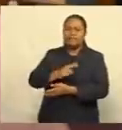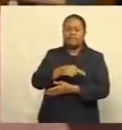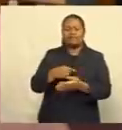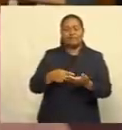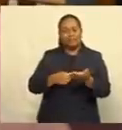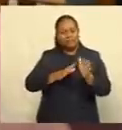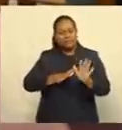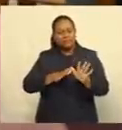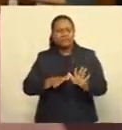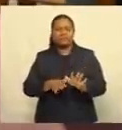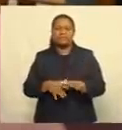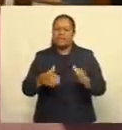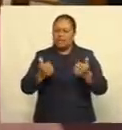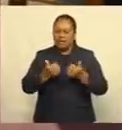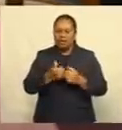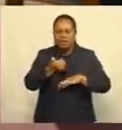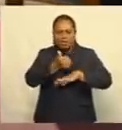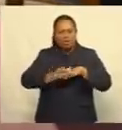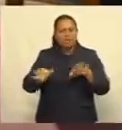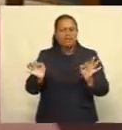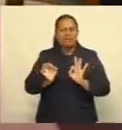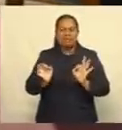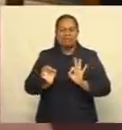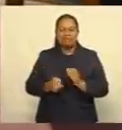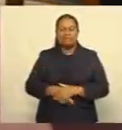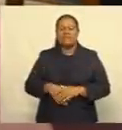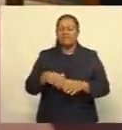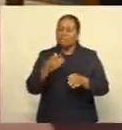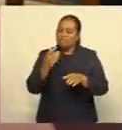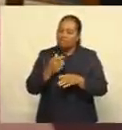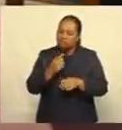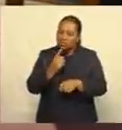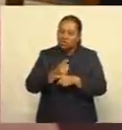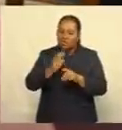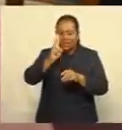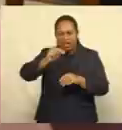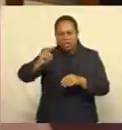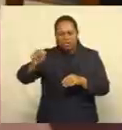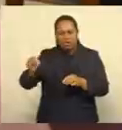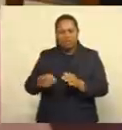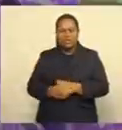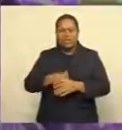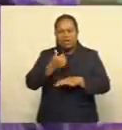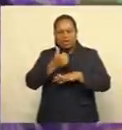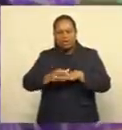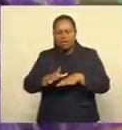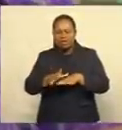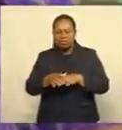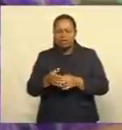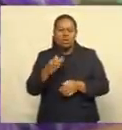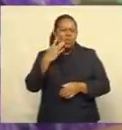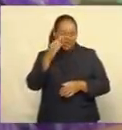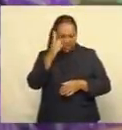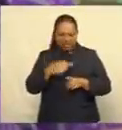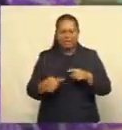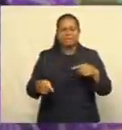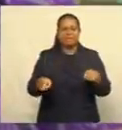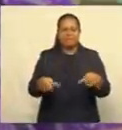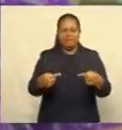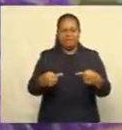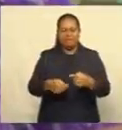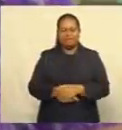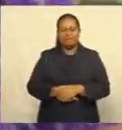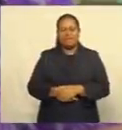ground, and are there talks with Nosori Town Council on when the ground can be fixed and when they can use it? The Tailevu Rugby knew from